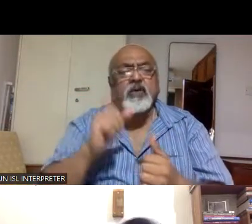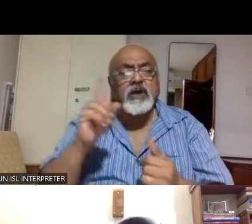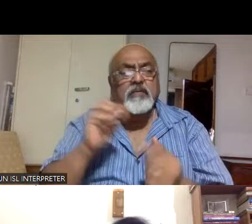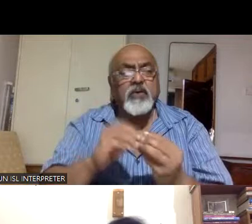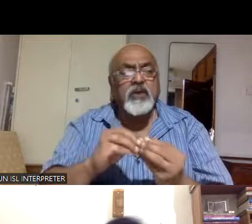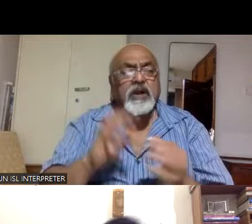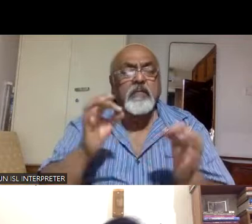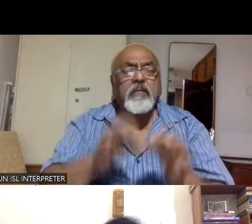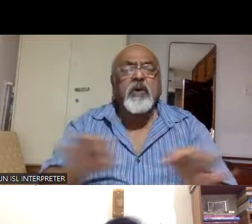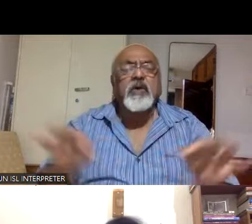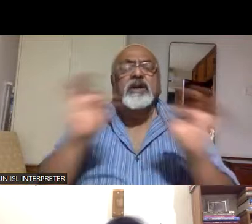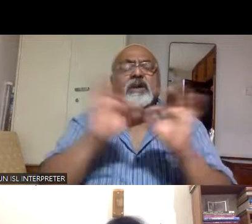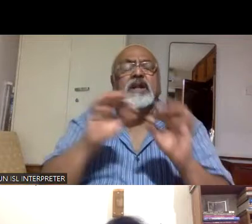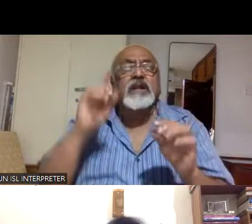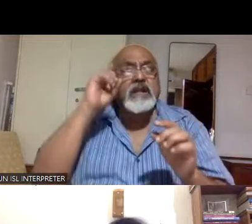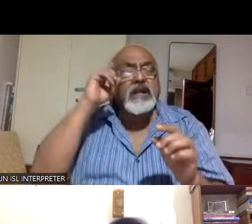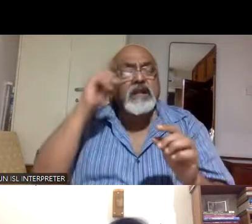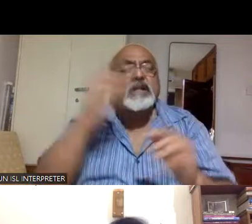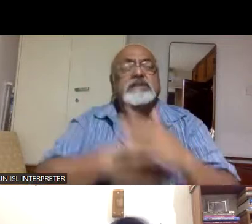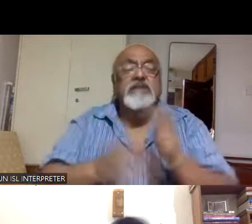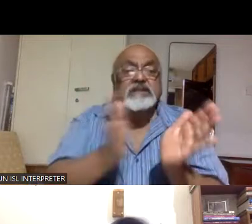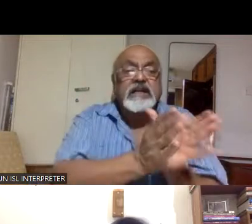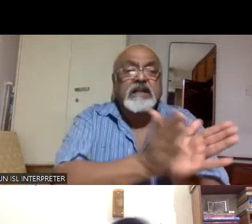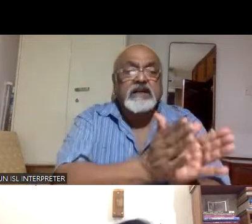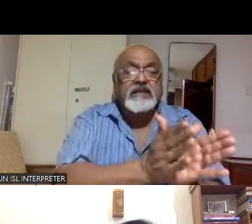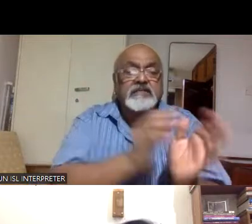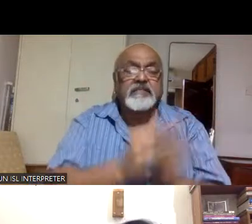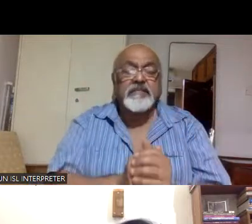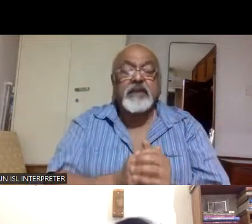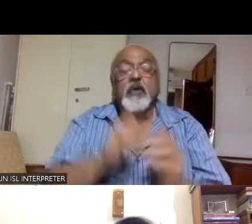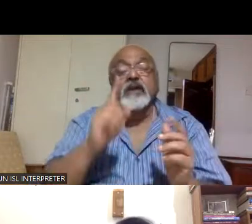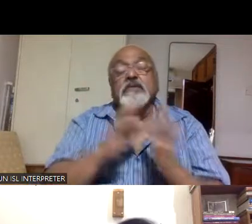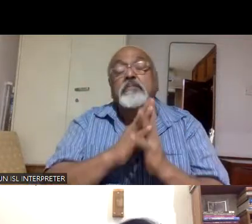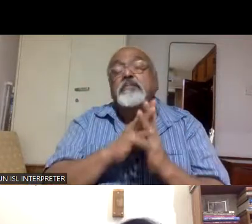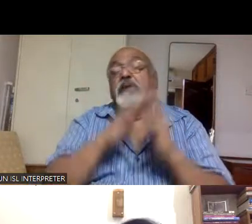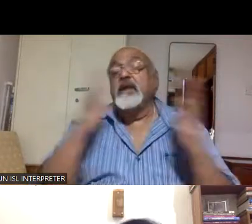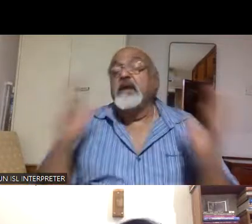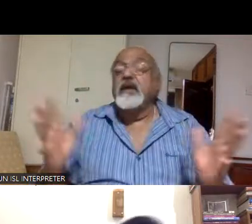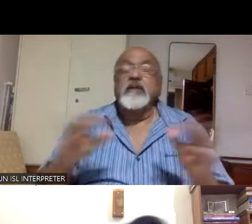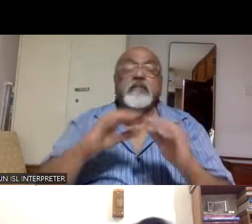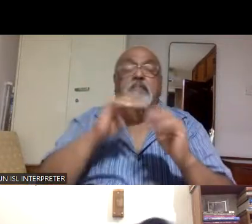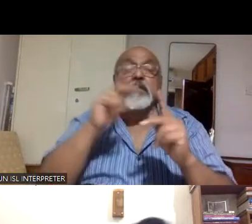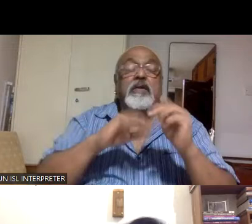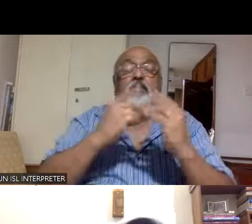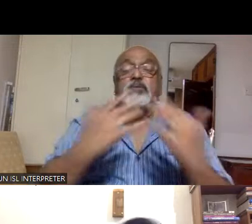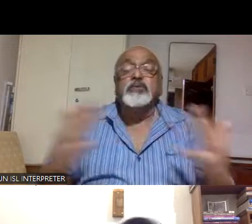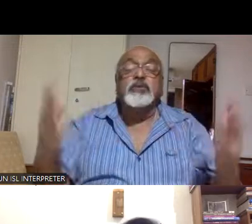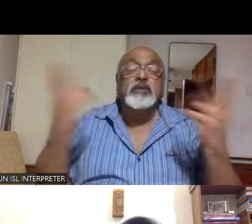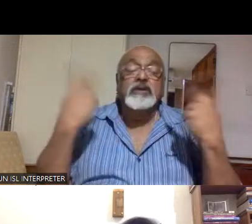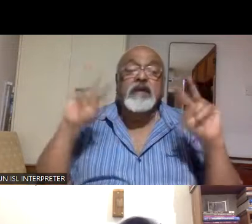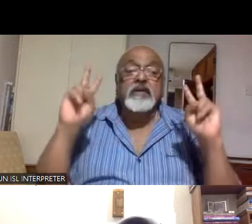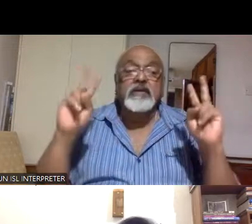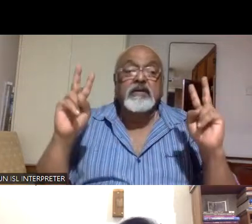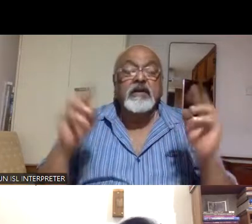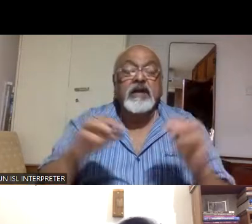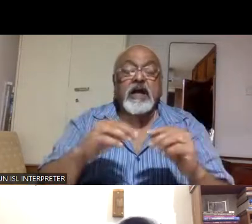of the disability sector. One, I told you it's a huge population if you consider the recent trends. And I will repeat